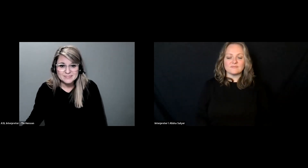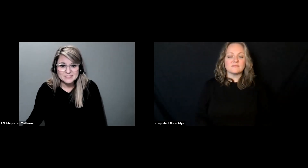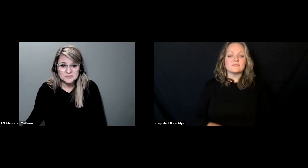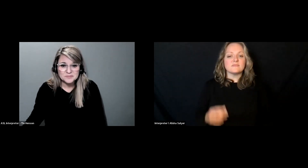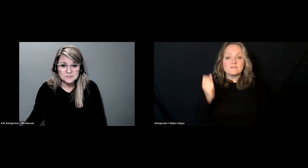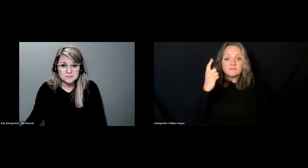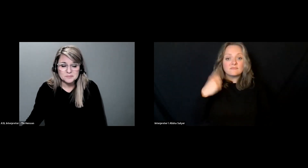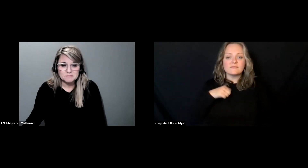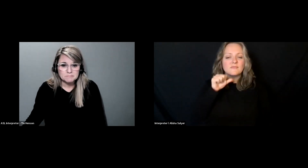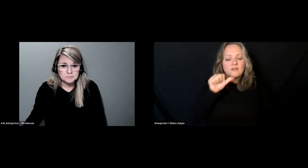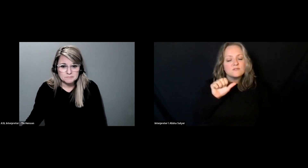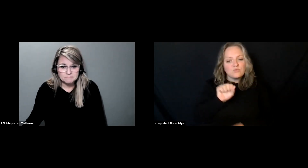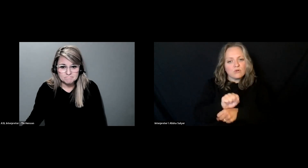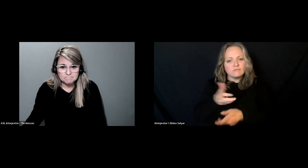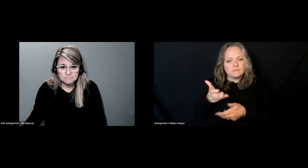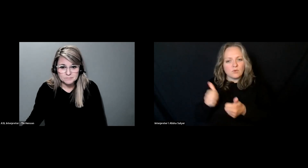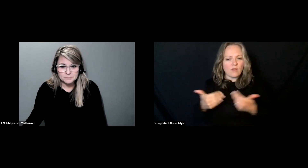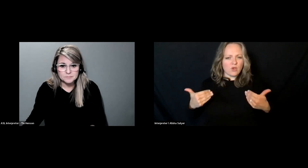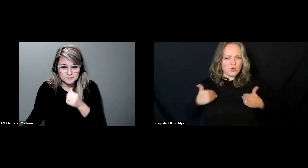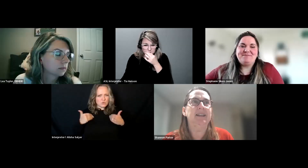most part. But